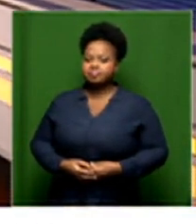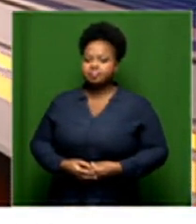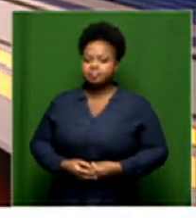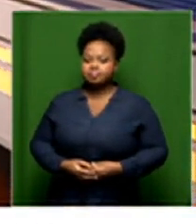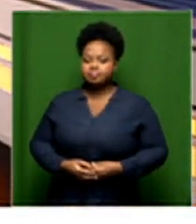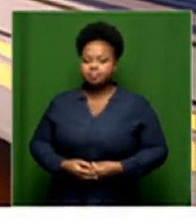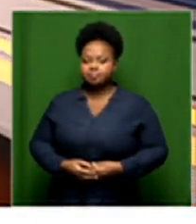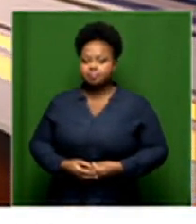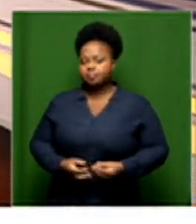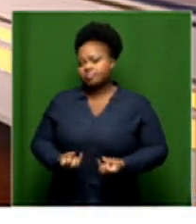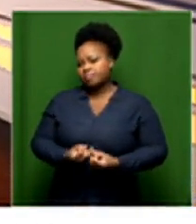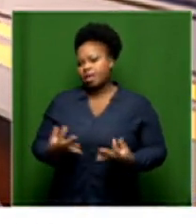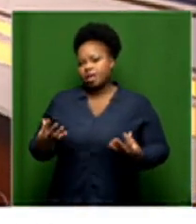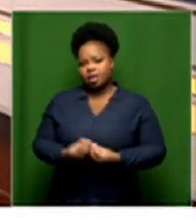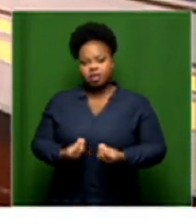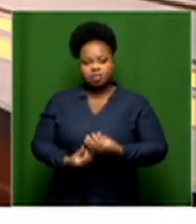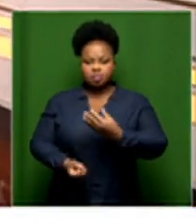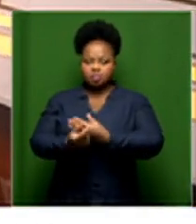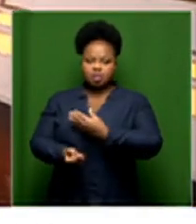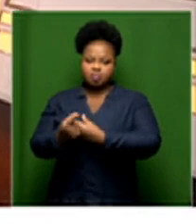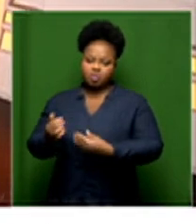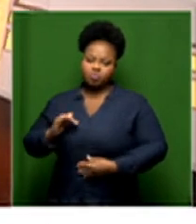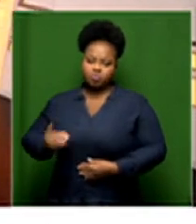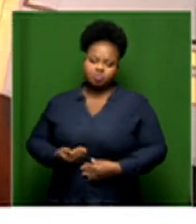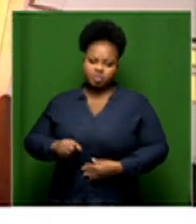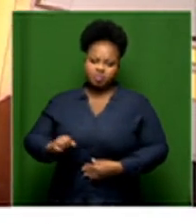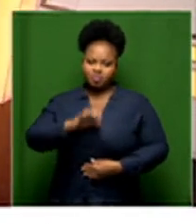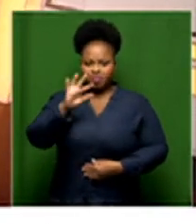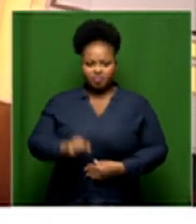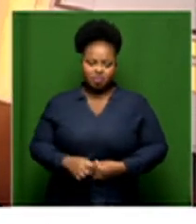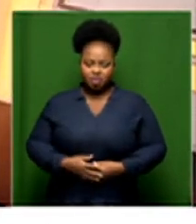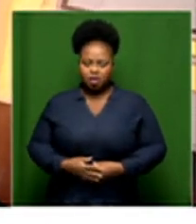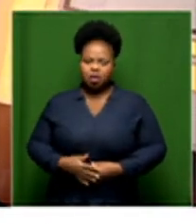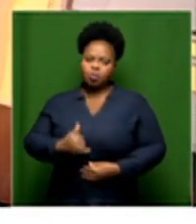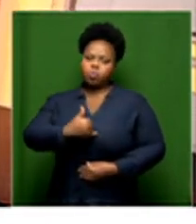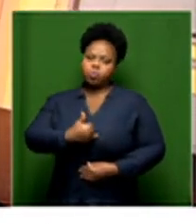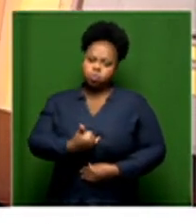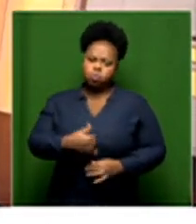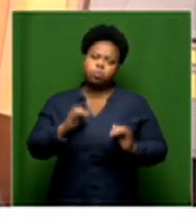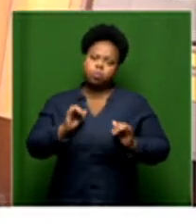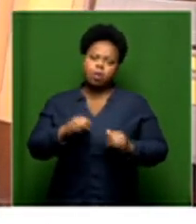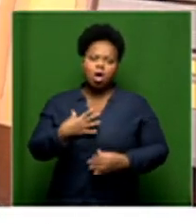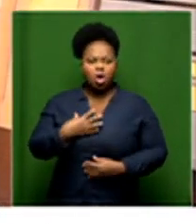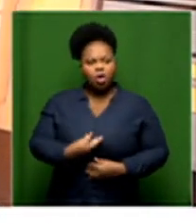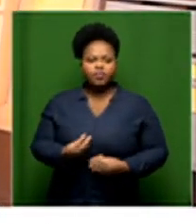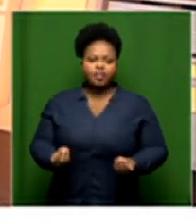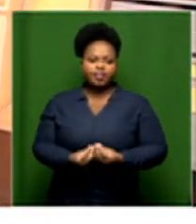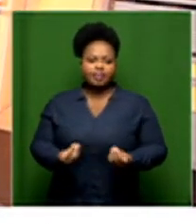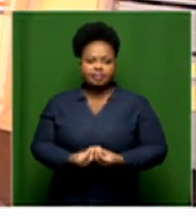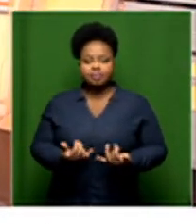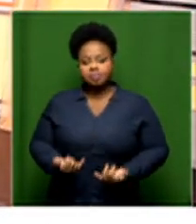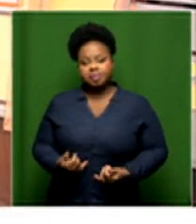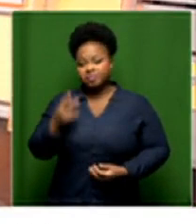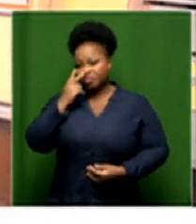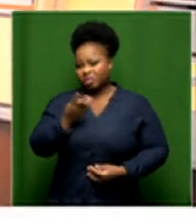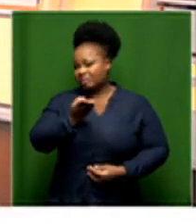There's so many things that are happening to our women in South Africa, and painful things, to be quite honest. And so